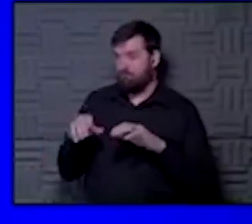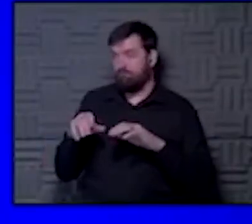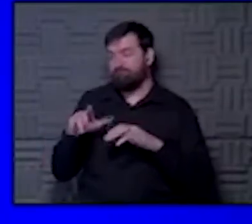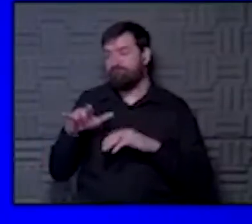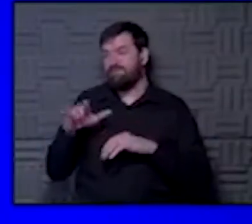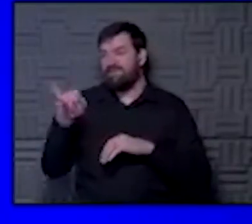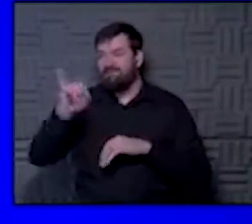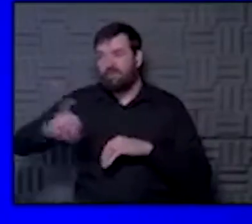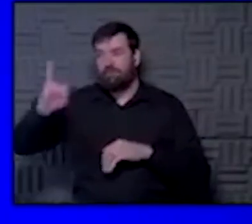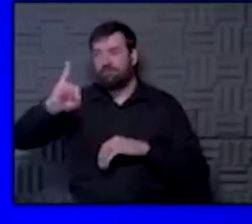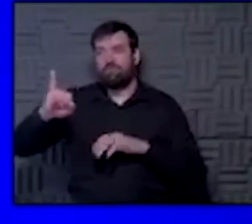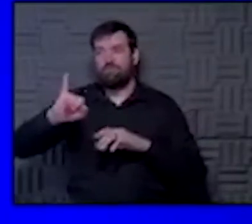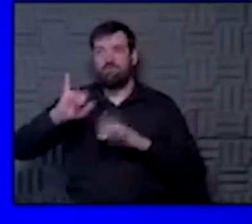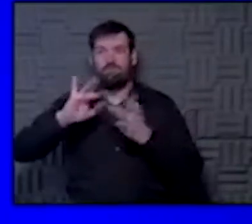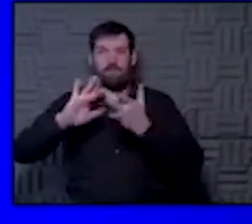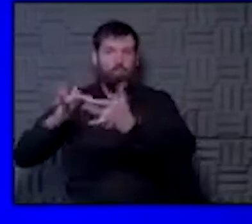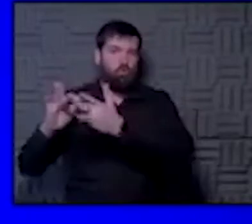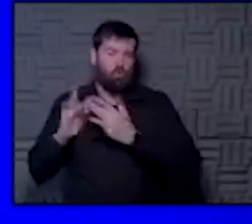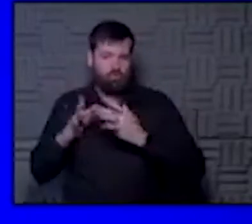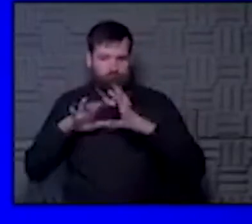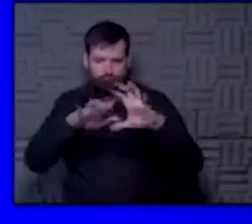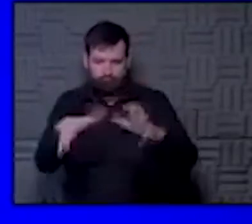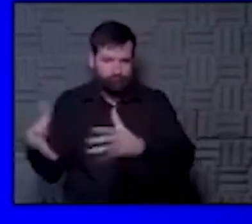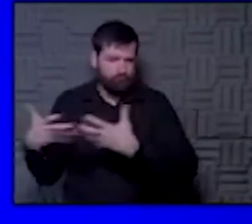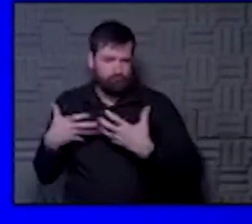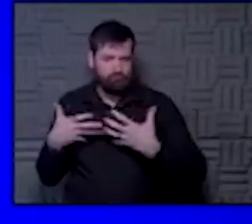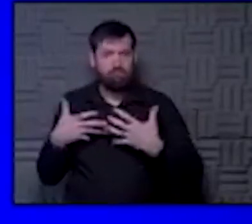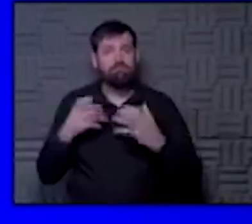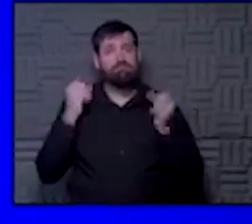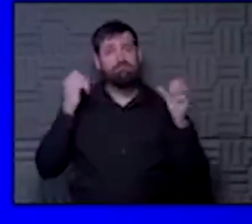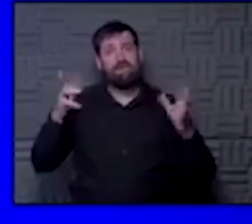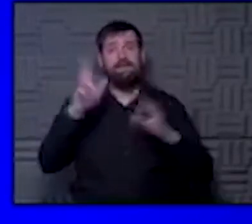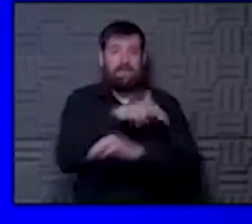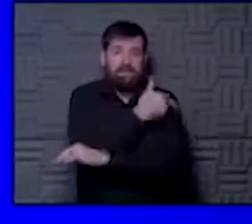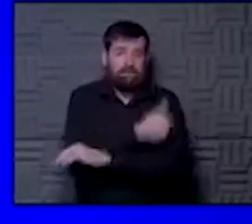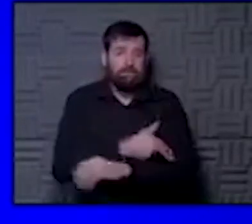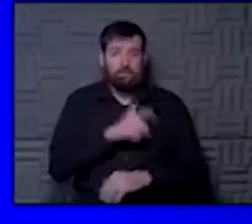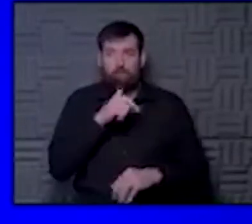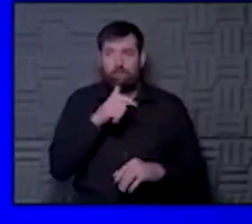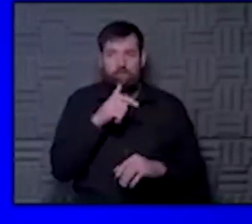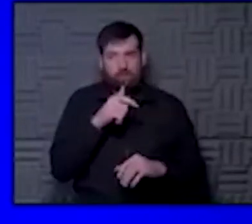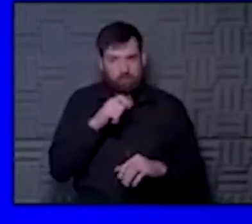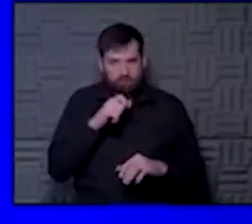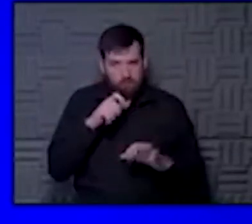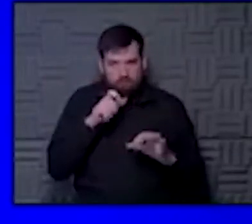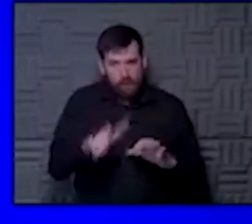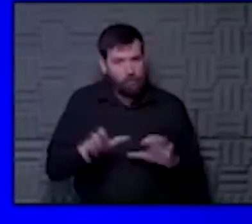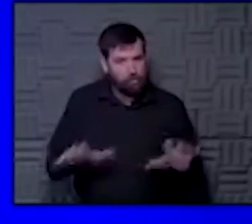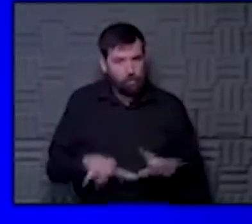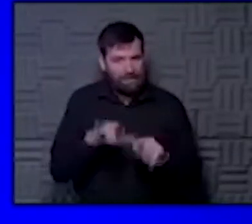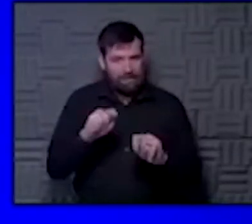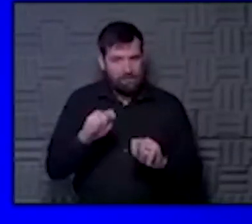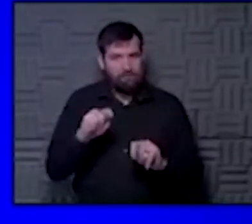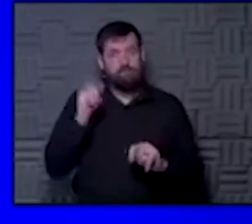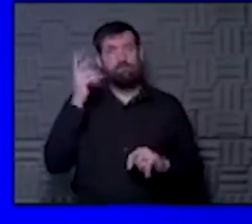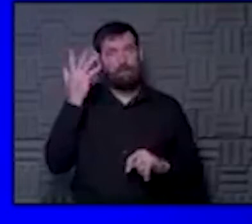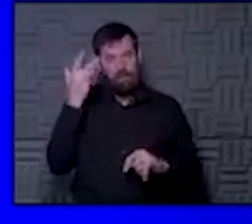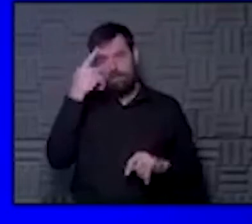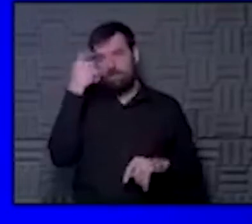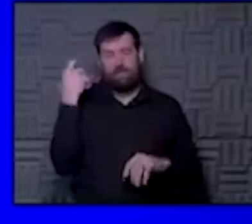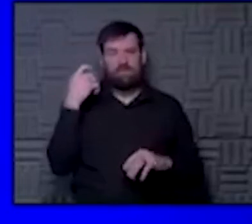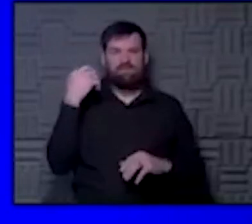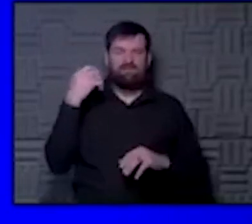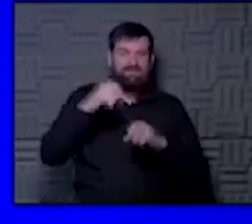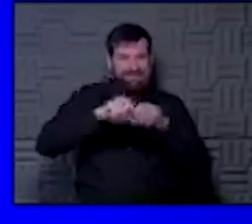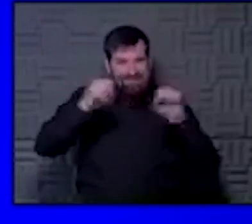network. It's a listserv, a thread basically, and there are a lot of hospitals who aren't even doing this because of the systems that are